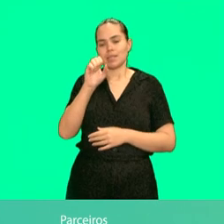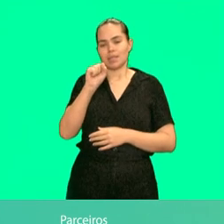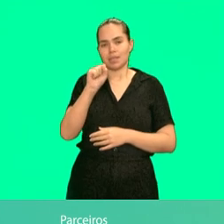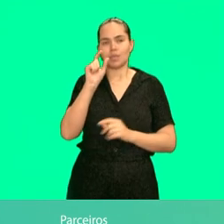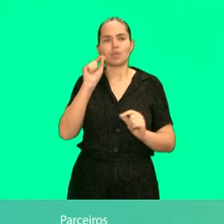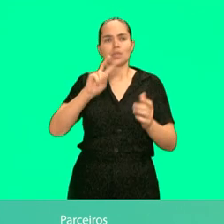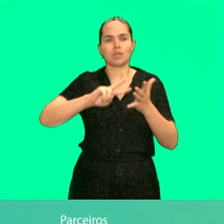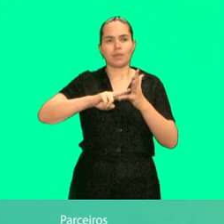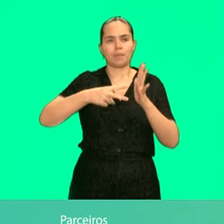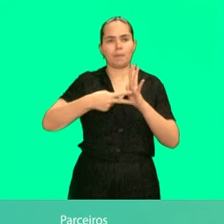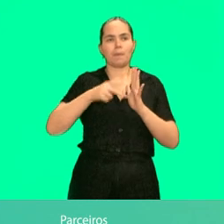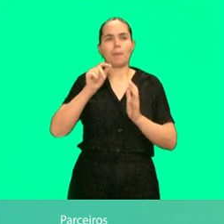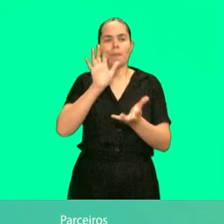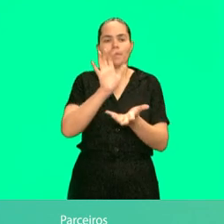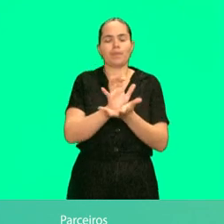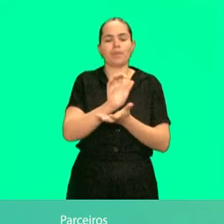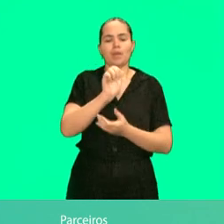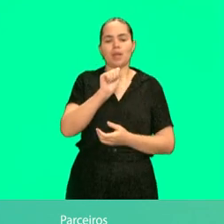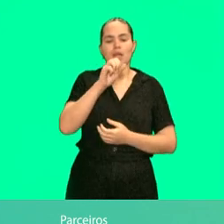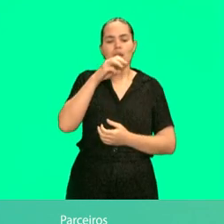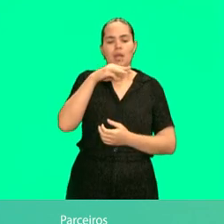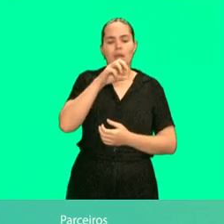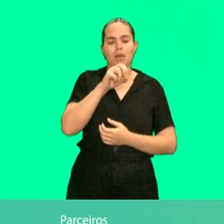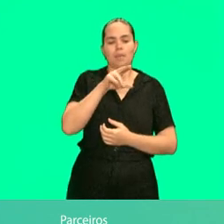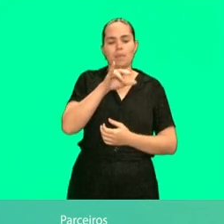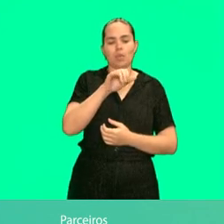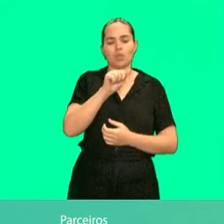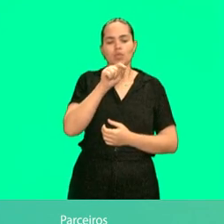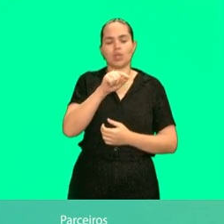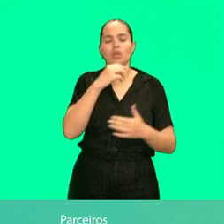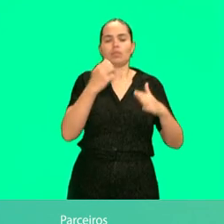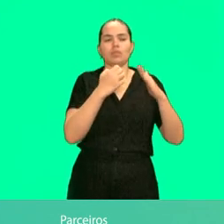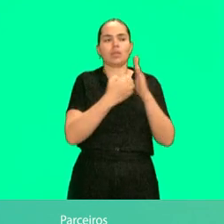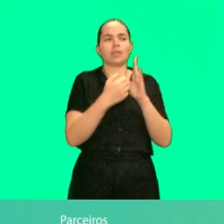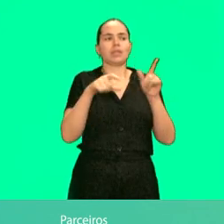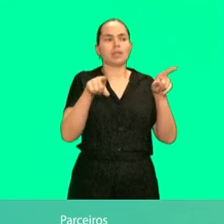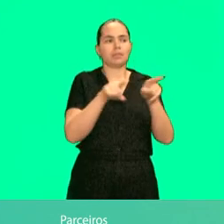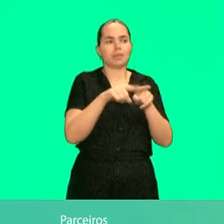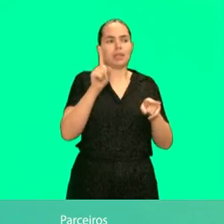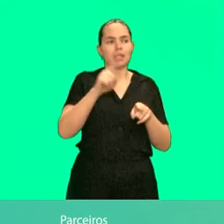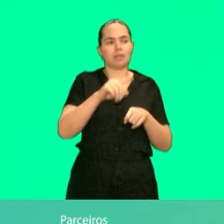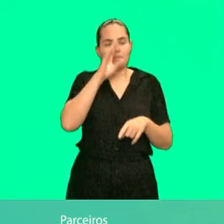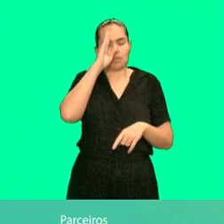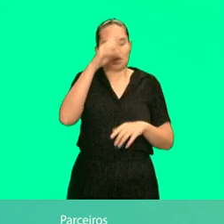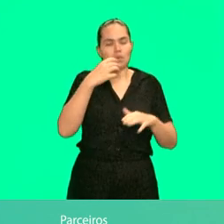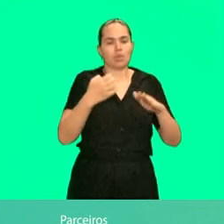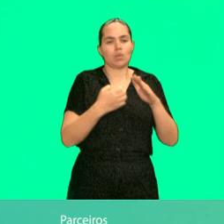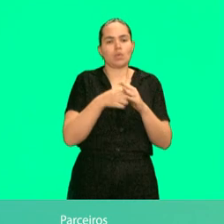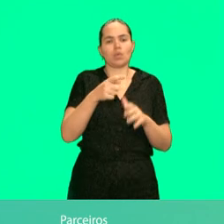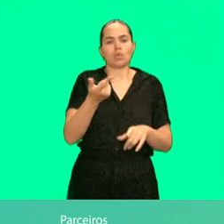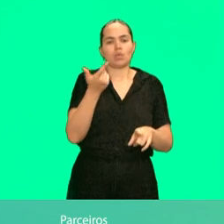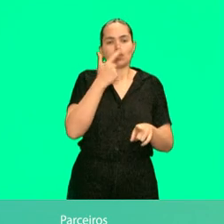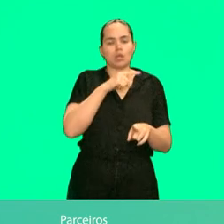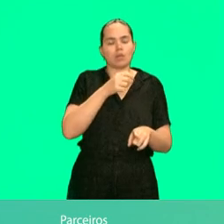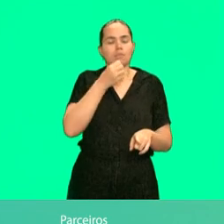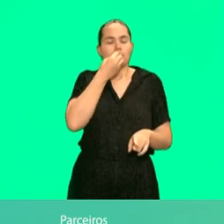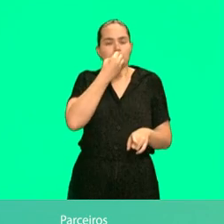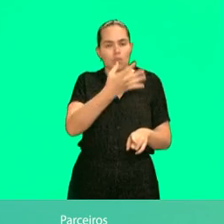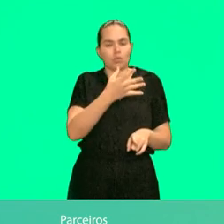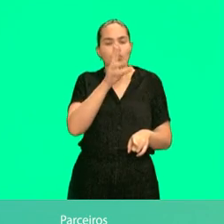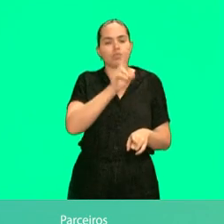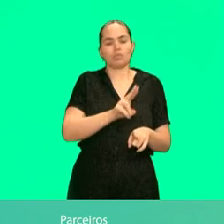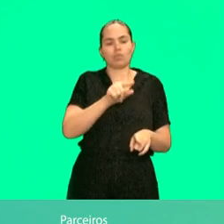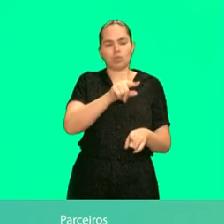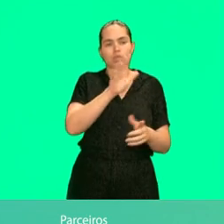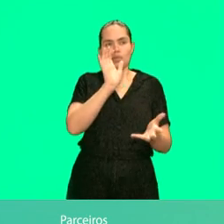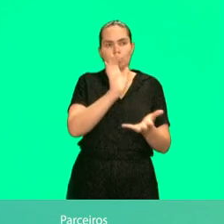cases, ammonia case, for example, the ammonia industry, it's very